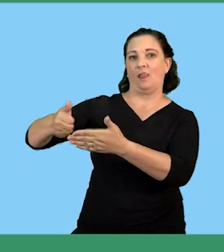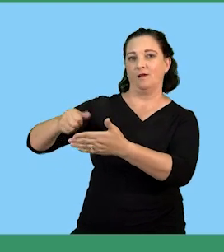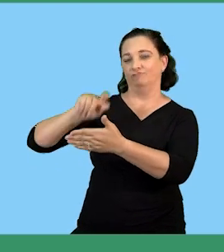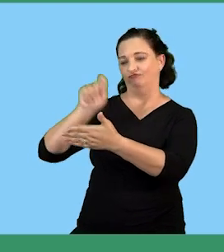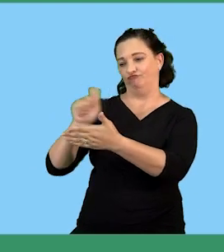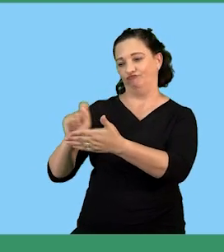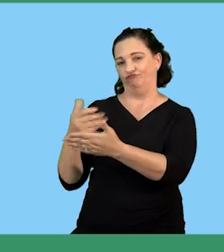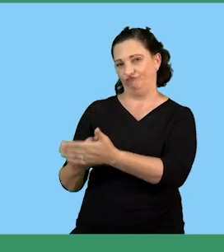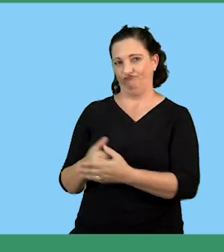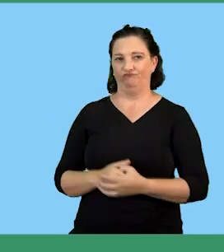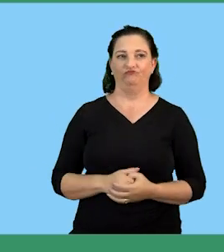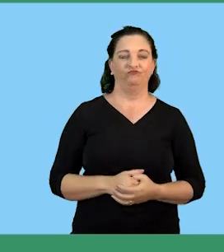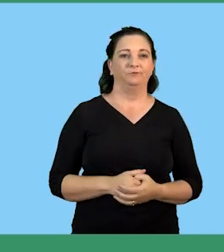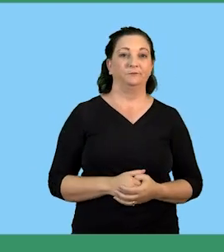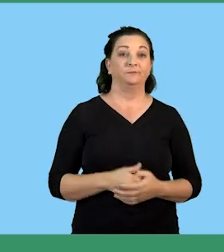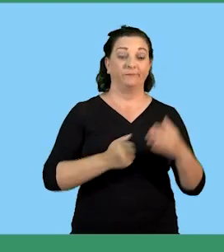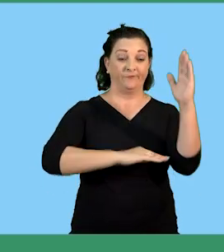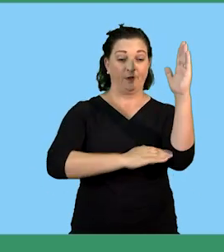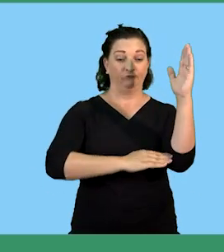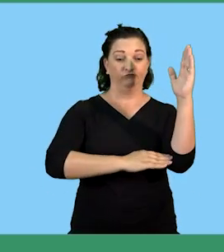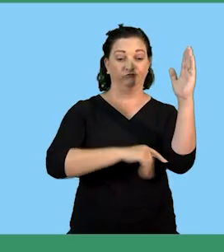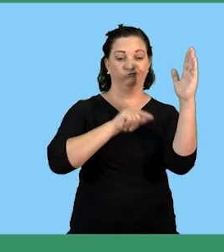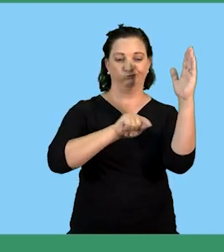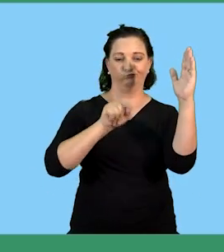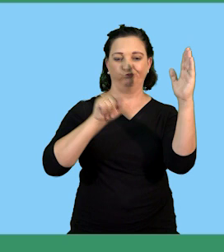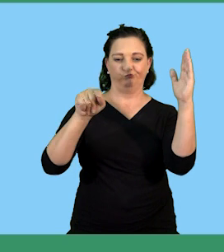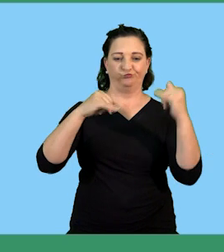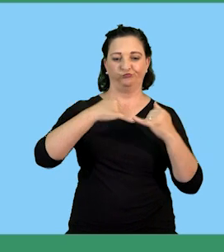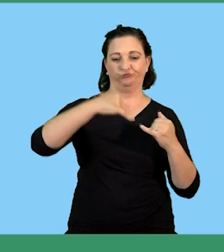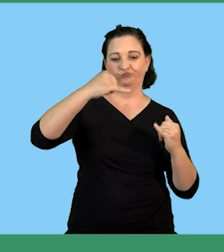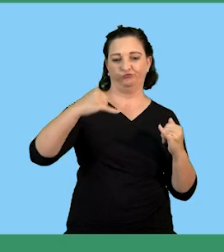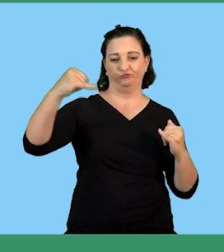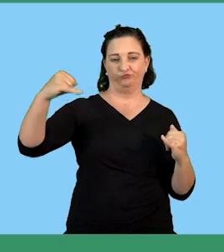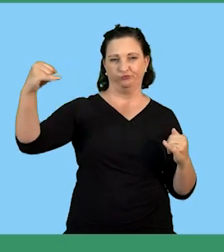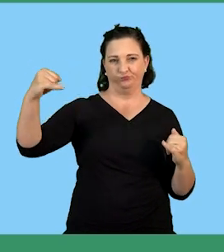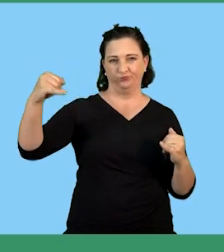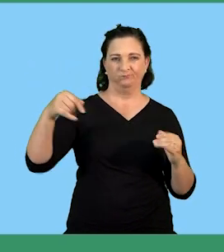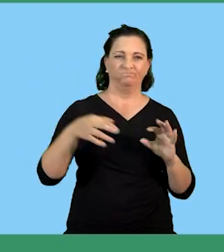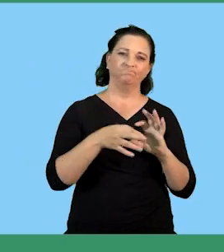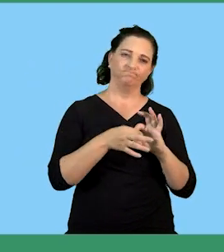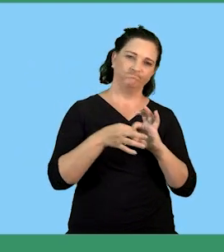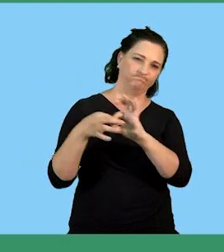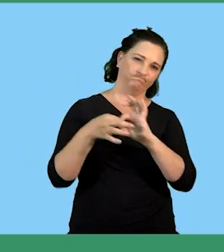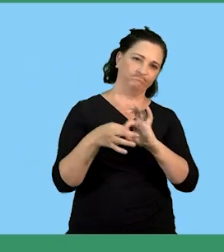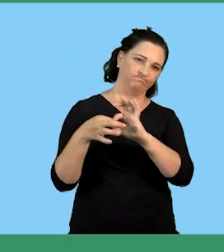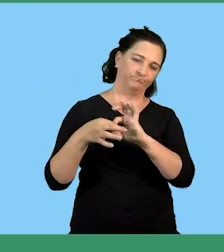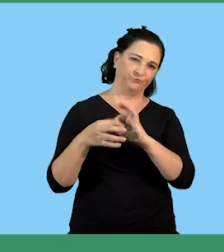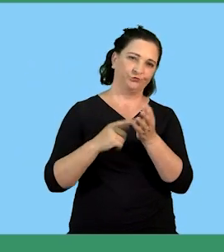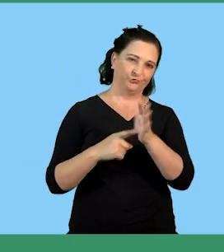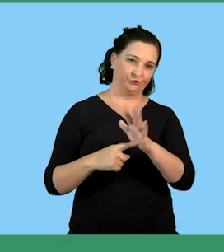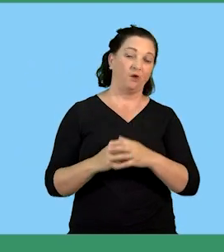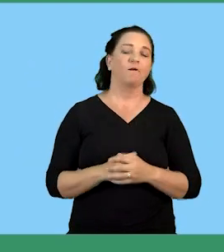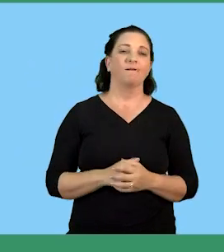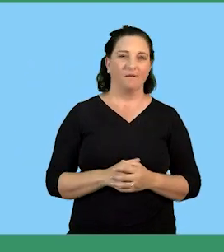Right, secondly, a diagram that consists of points and lines showing the relationship between the